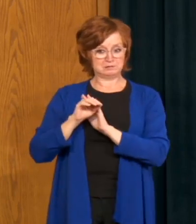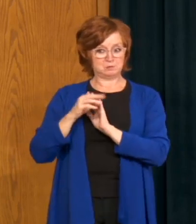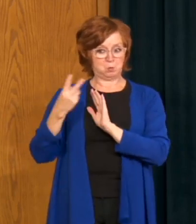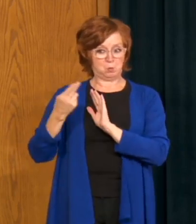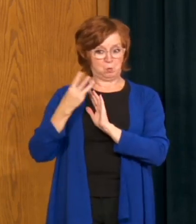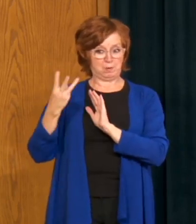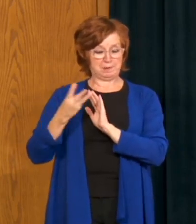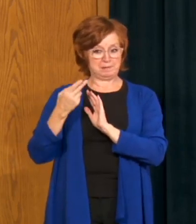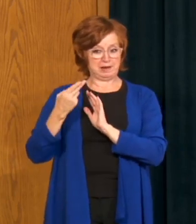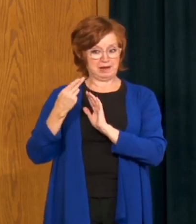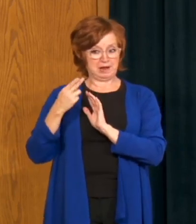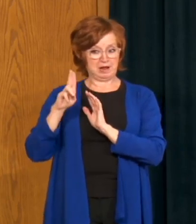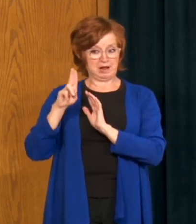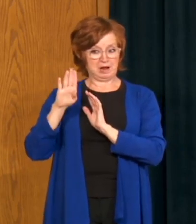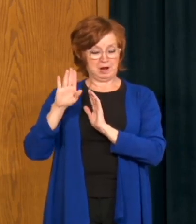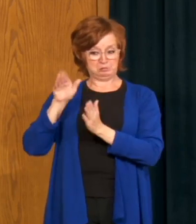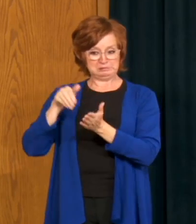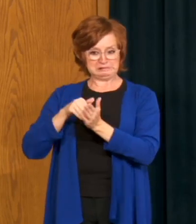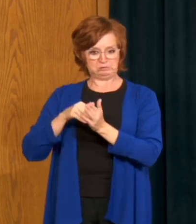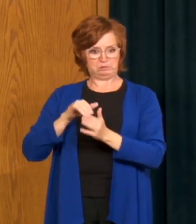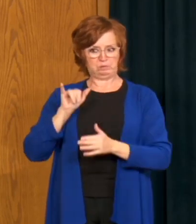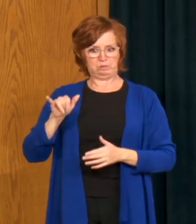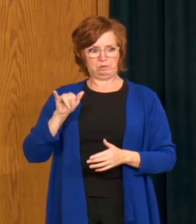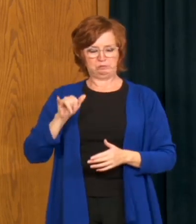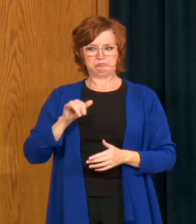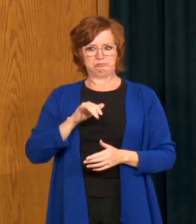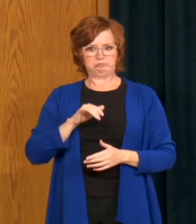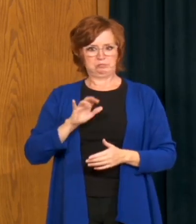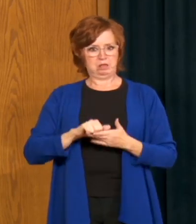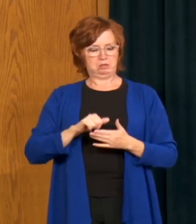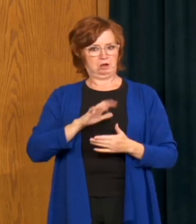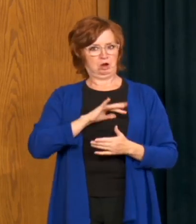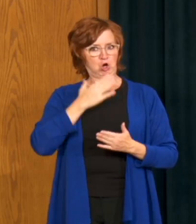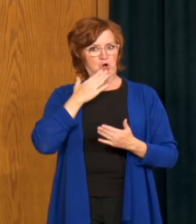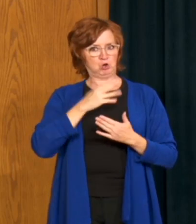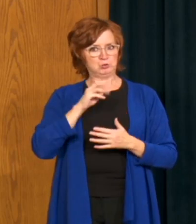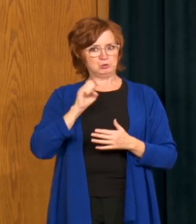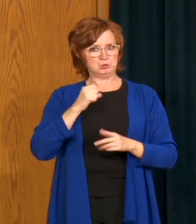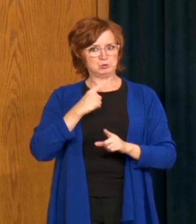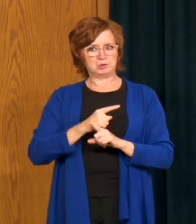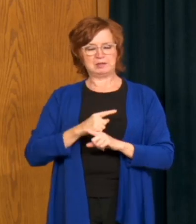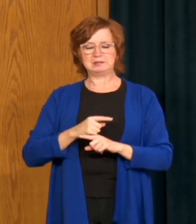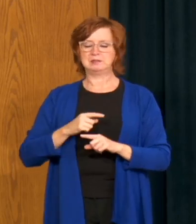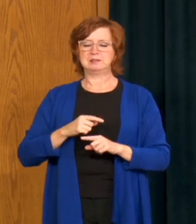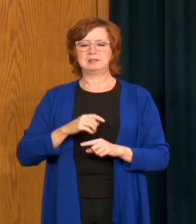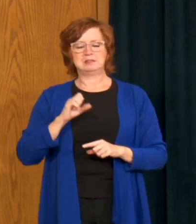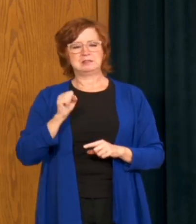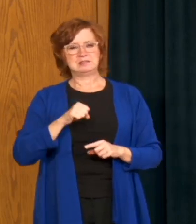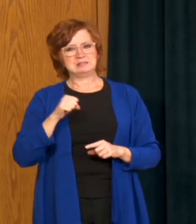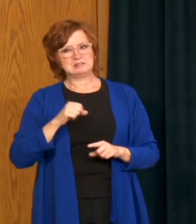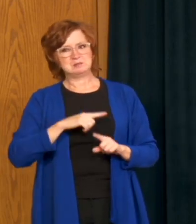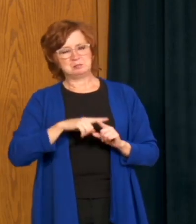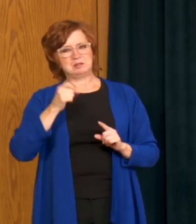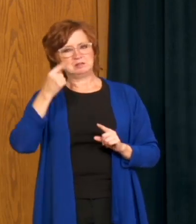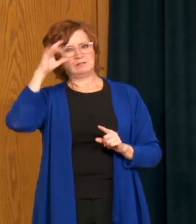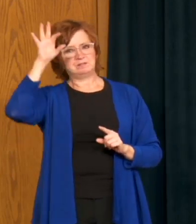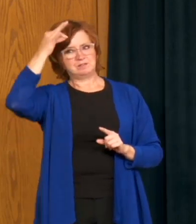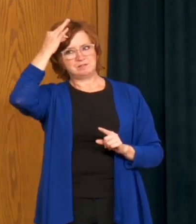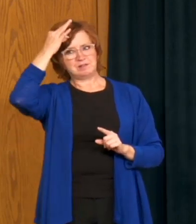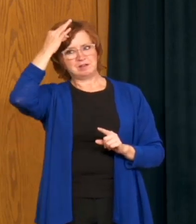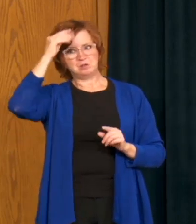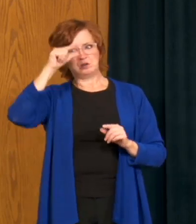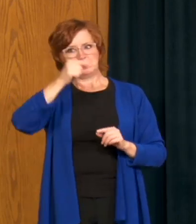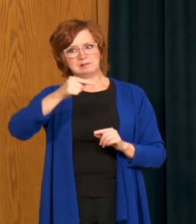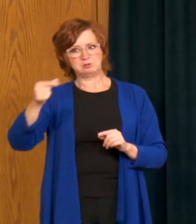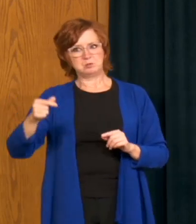that it does need to be crossed is the federal government needs to make a decision on the request that's in front of them. They have a request from the CFL, which